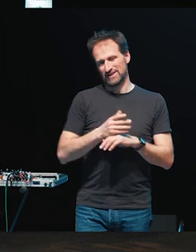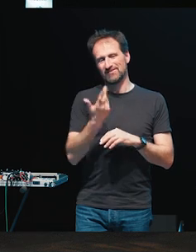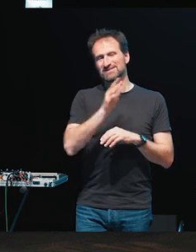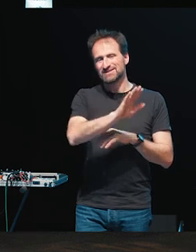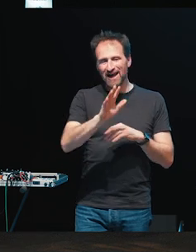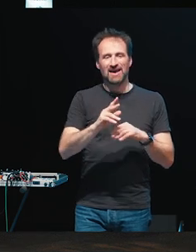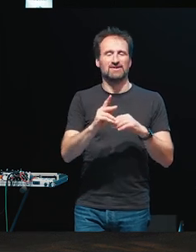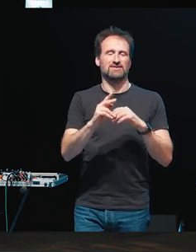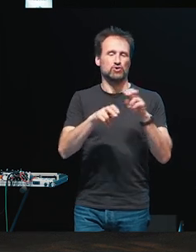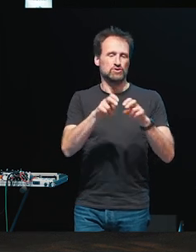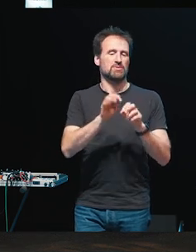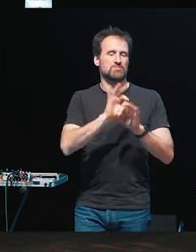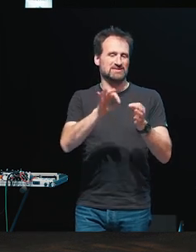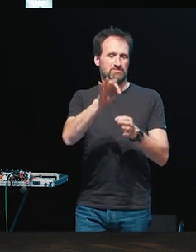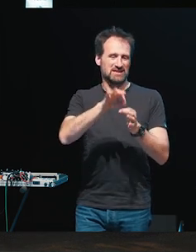which is online.